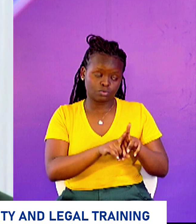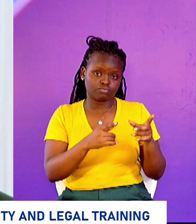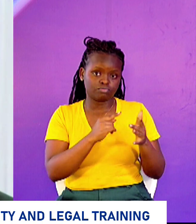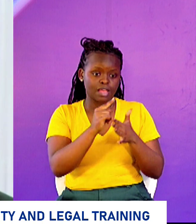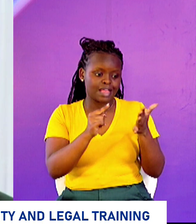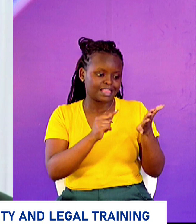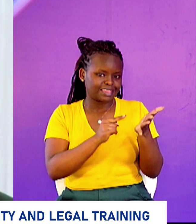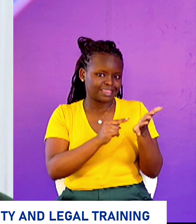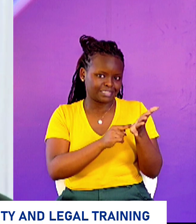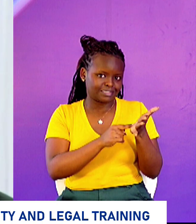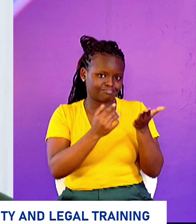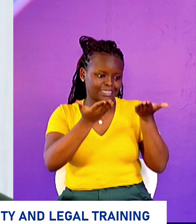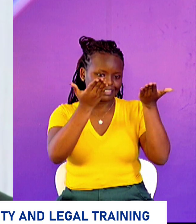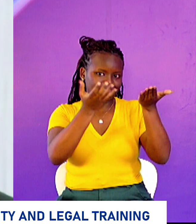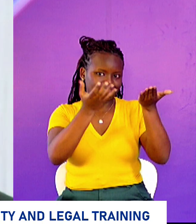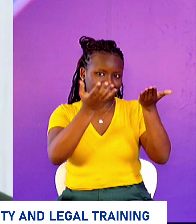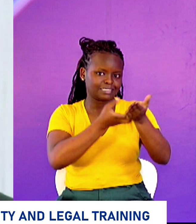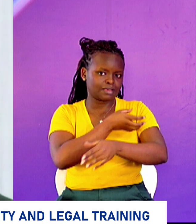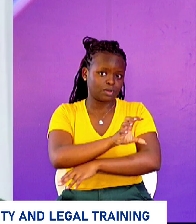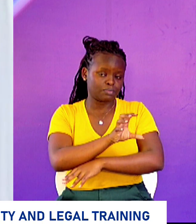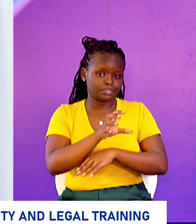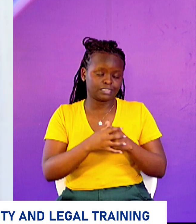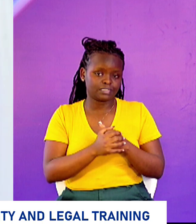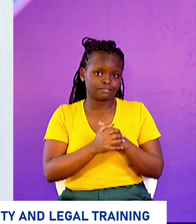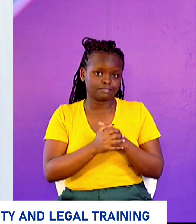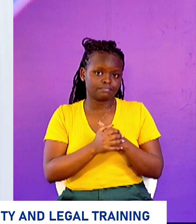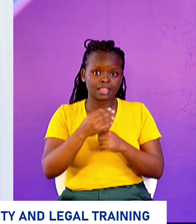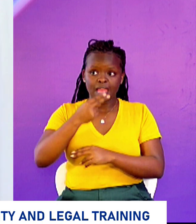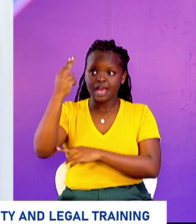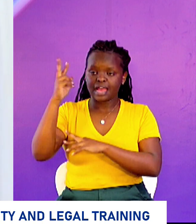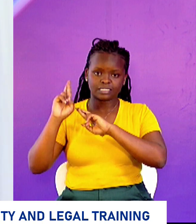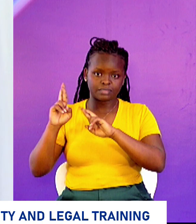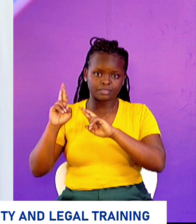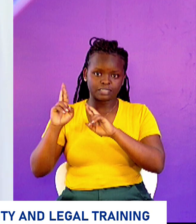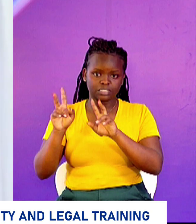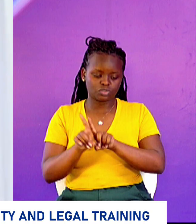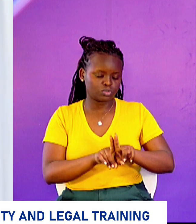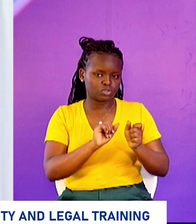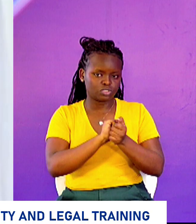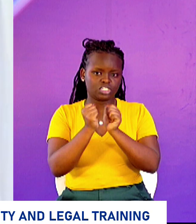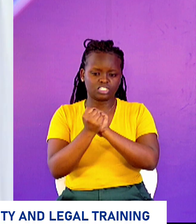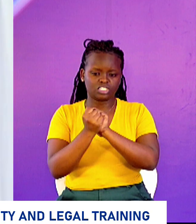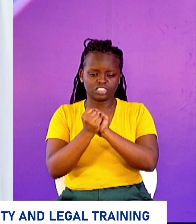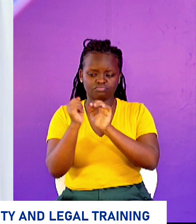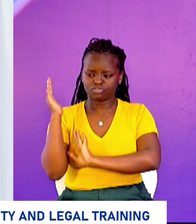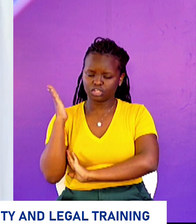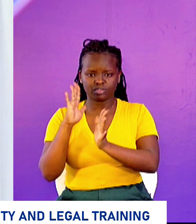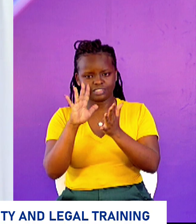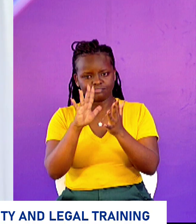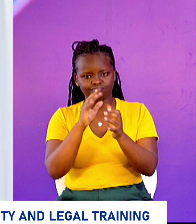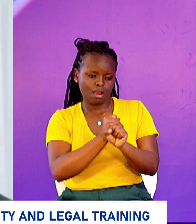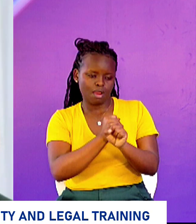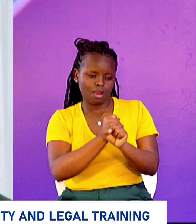this coupled with the increased empowerment of the citizenry, high expectations, as well as changing security dynamics, calls